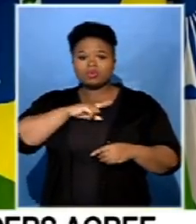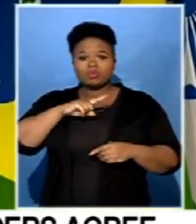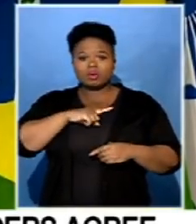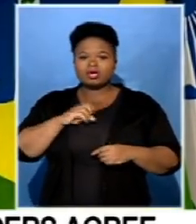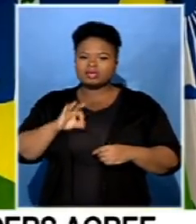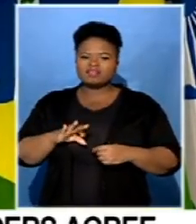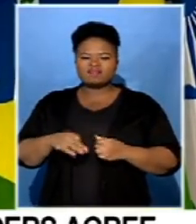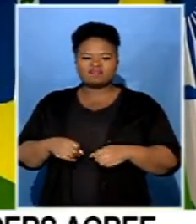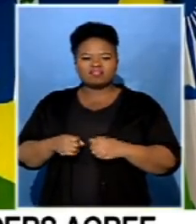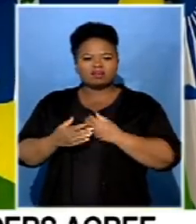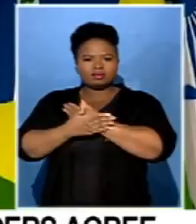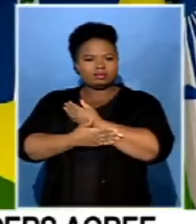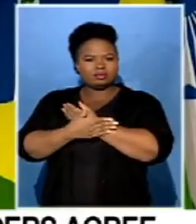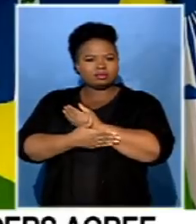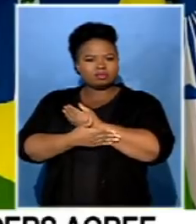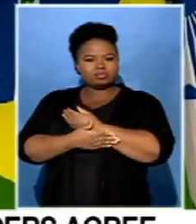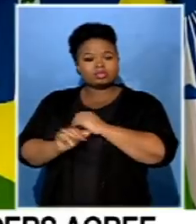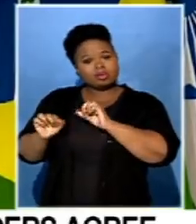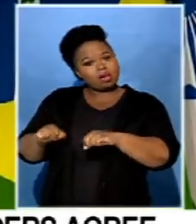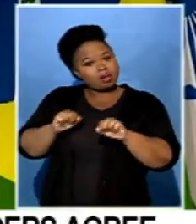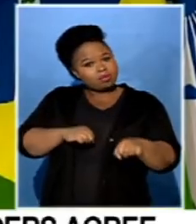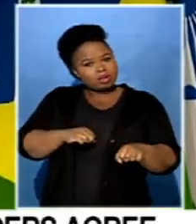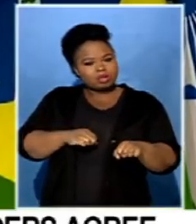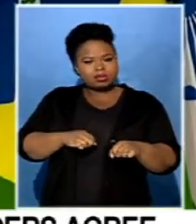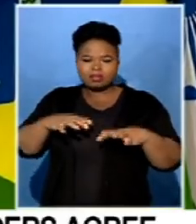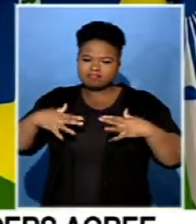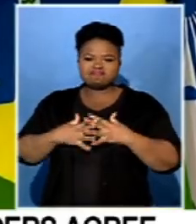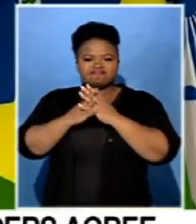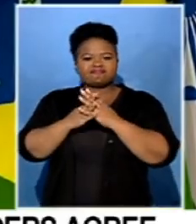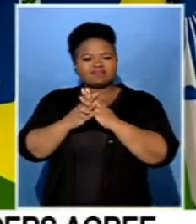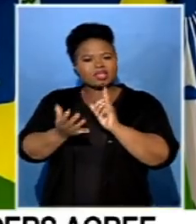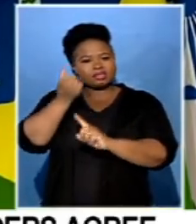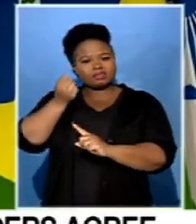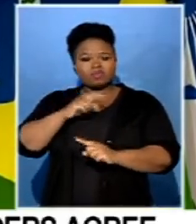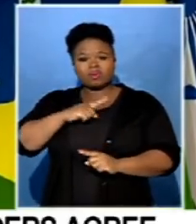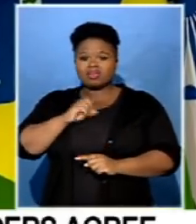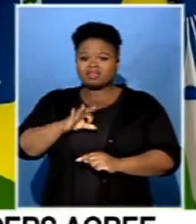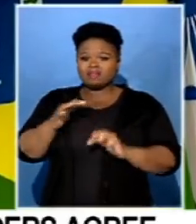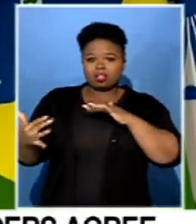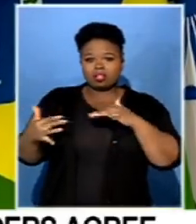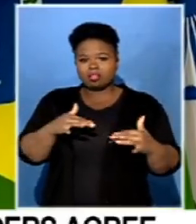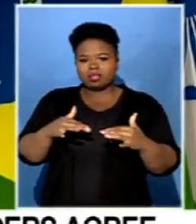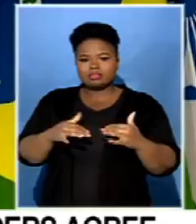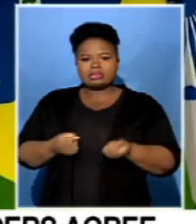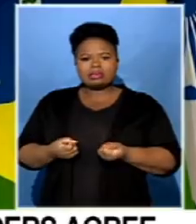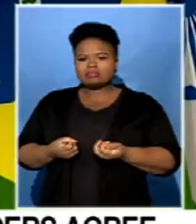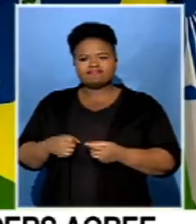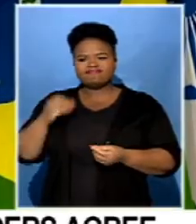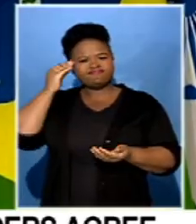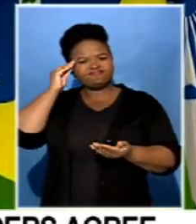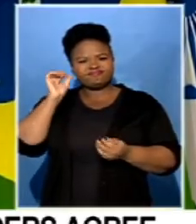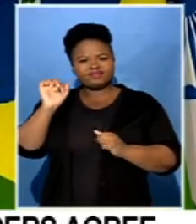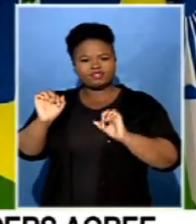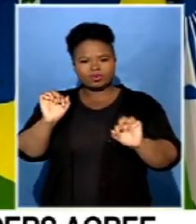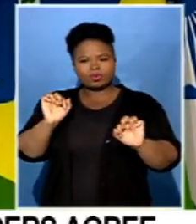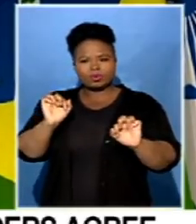more objectionable because it will undermine the collective interest of the international community. Those who pursue